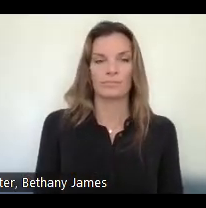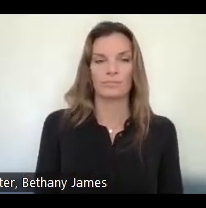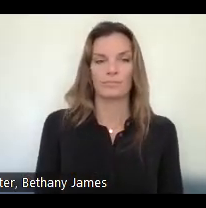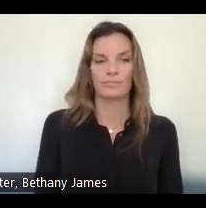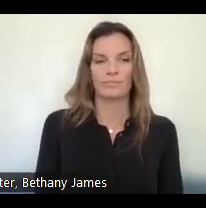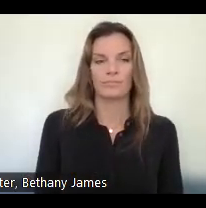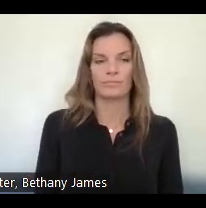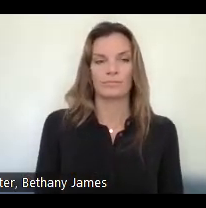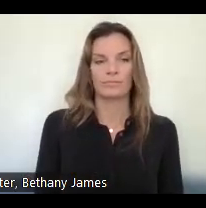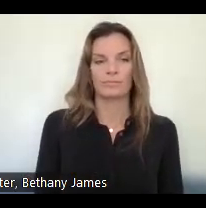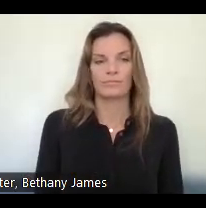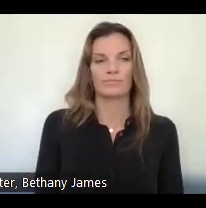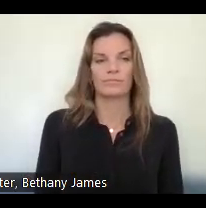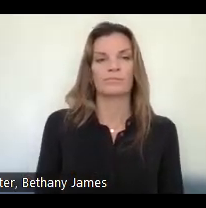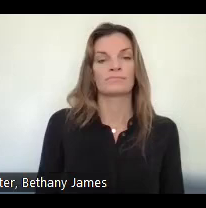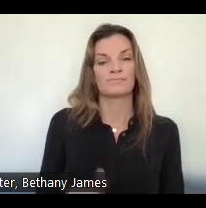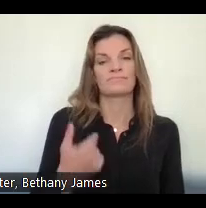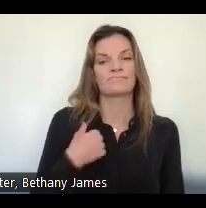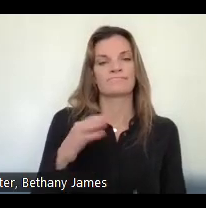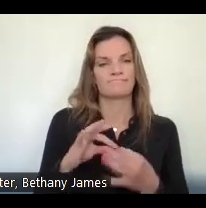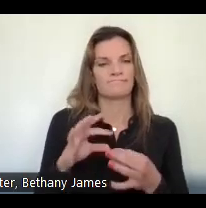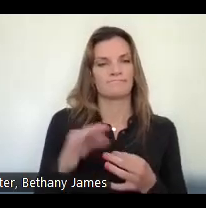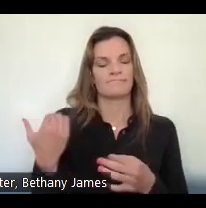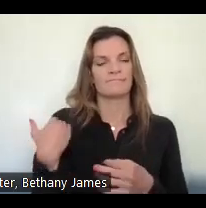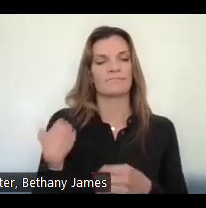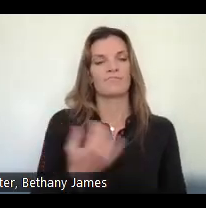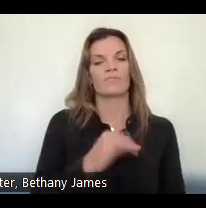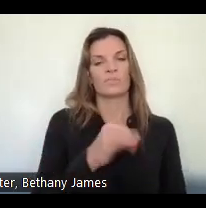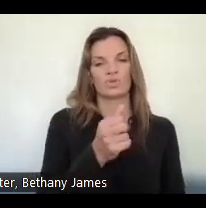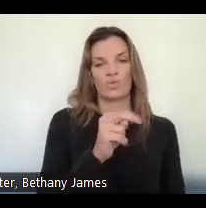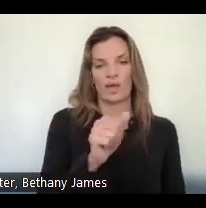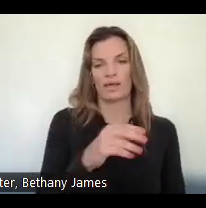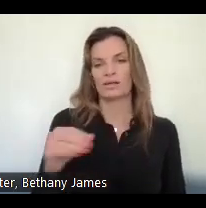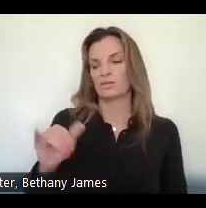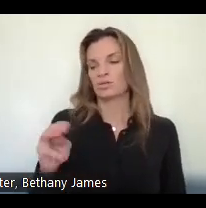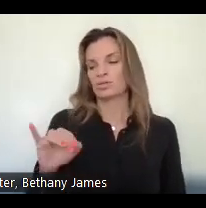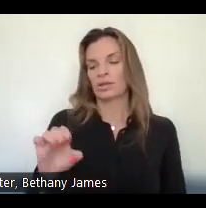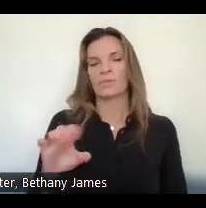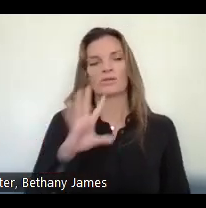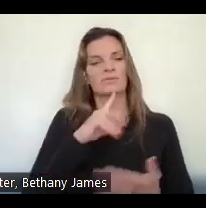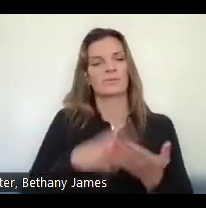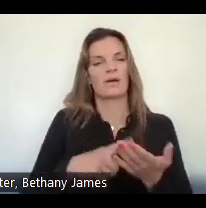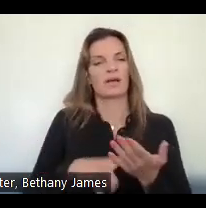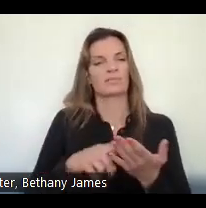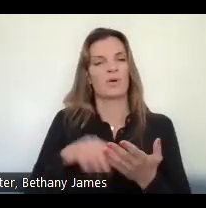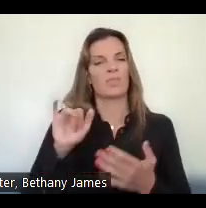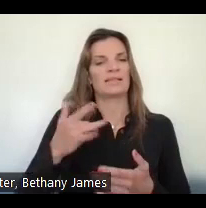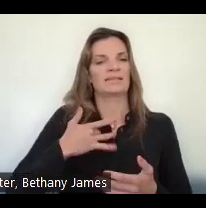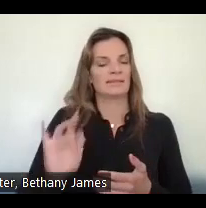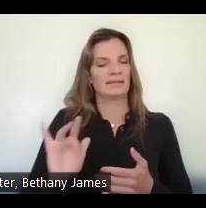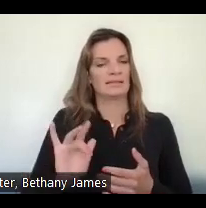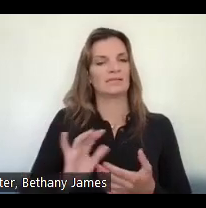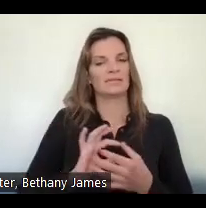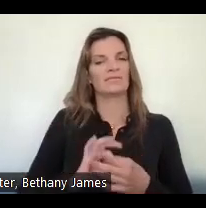Okay. As previously mentioned, Joanna and Jamie talked about sensory sensitivities, and I want to address that individuals may